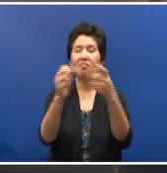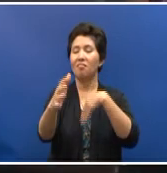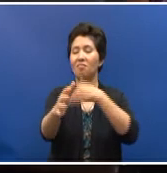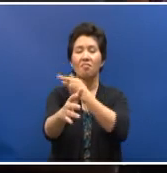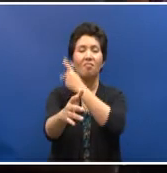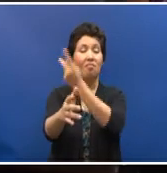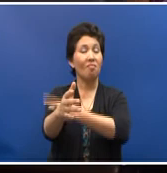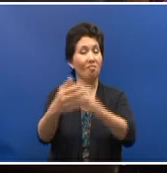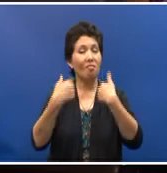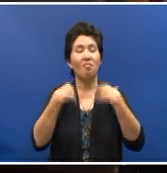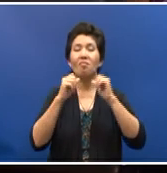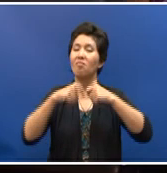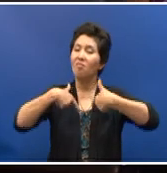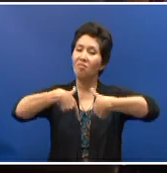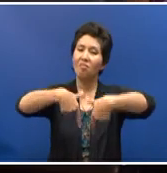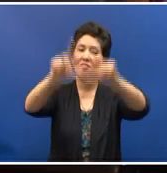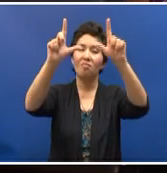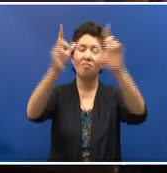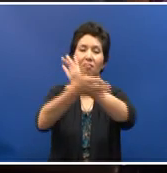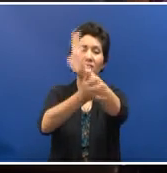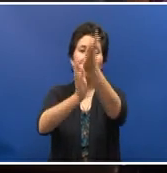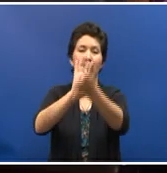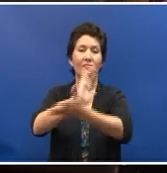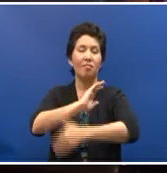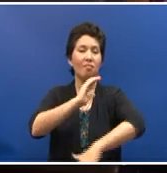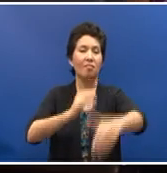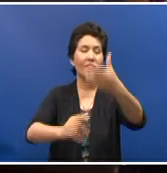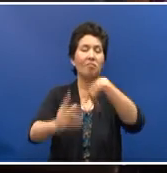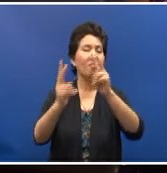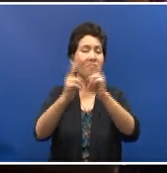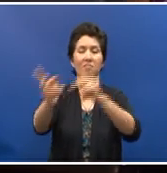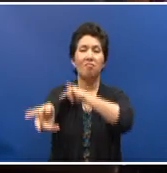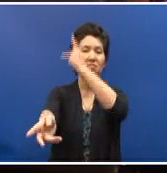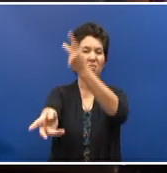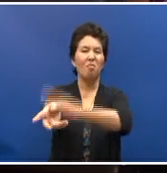when someone is wealthy, then he is a very powerful man.